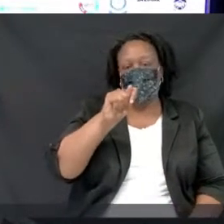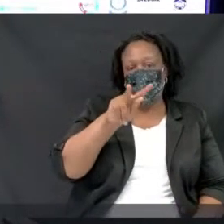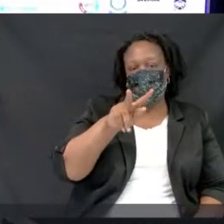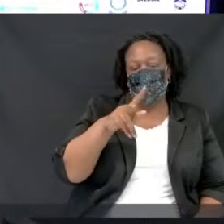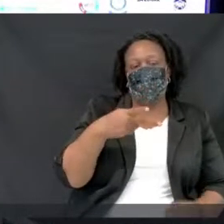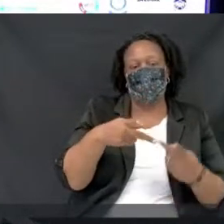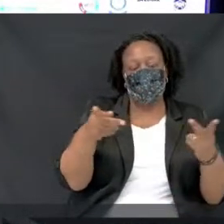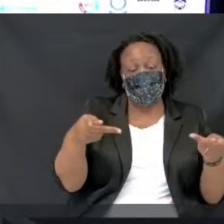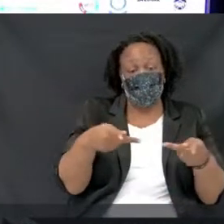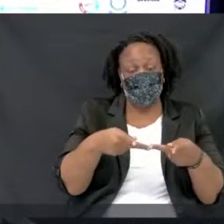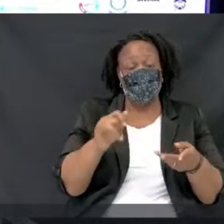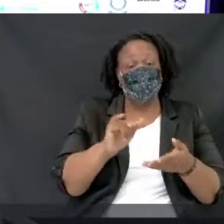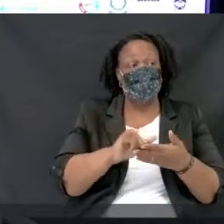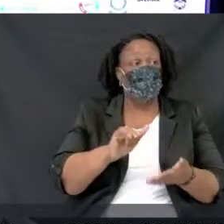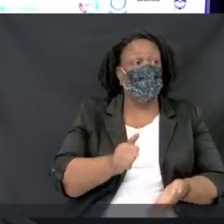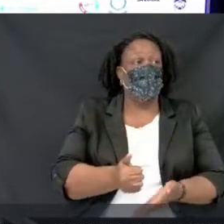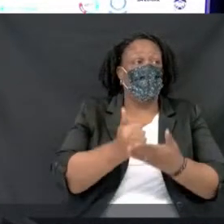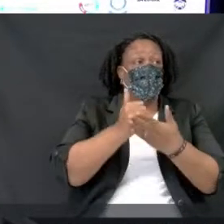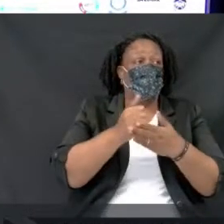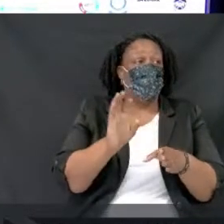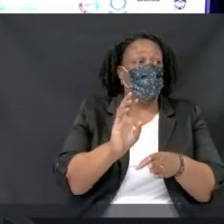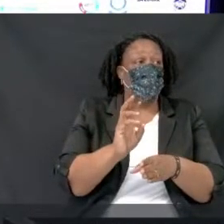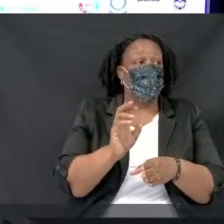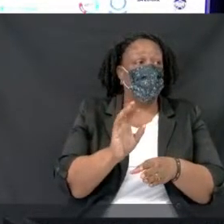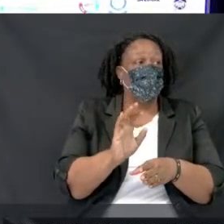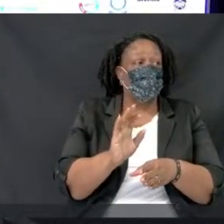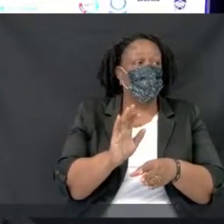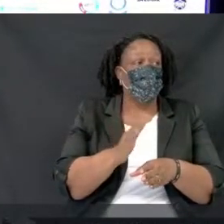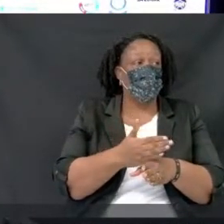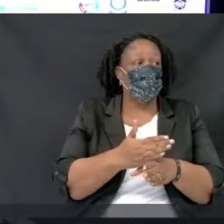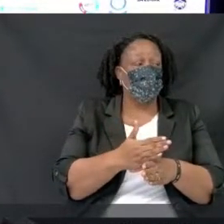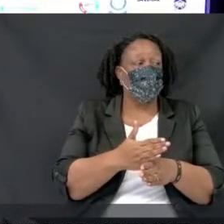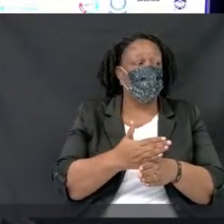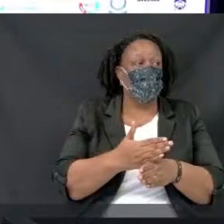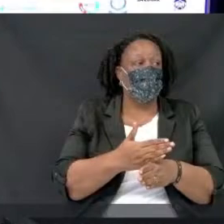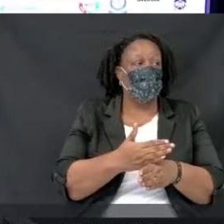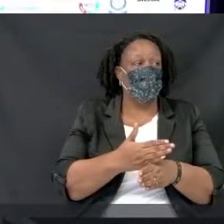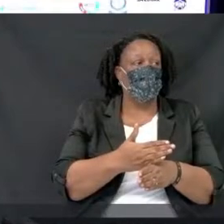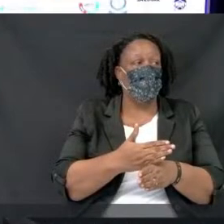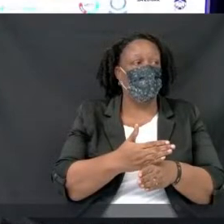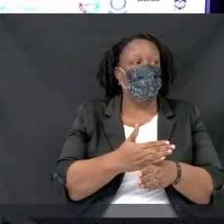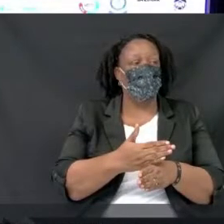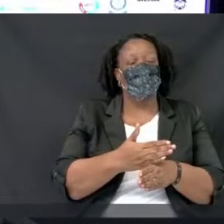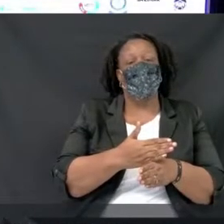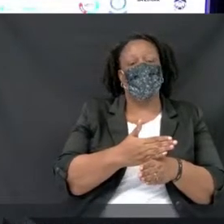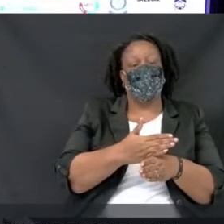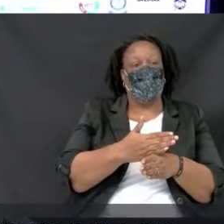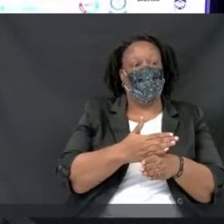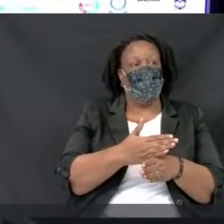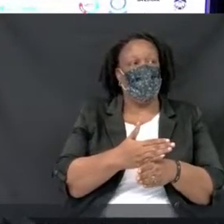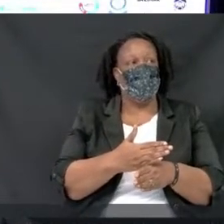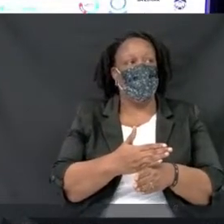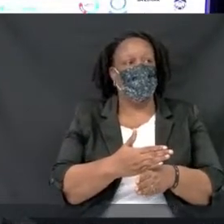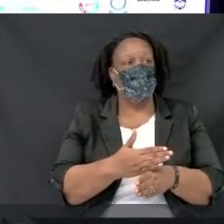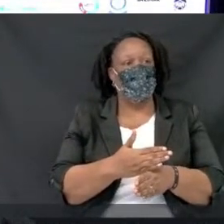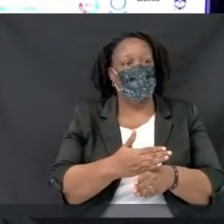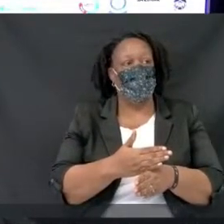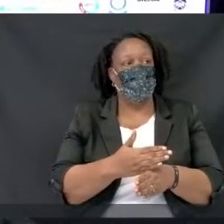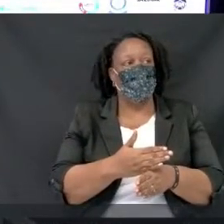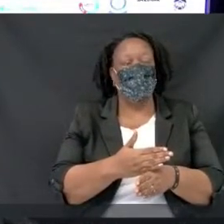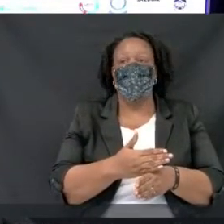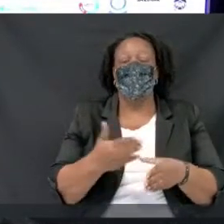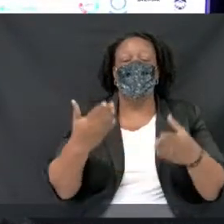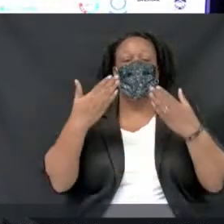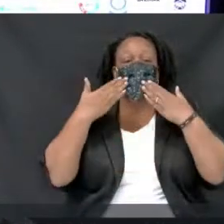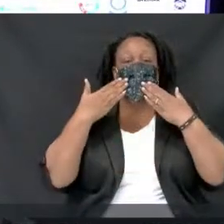the COVID-19 pandemic. Information is key to keeping people protected. I also want to